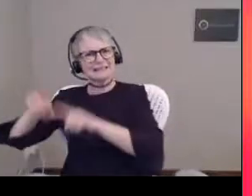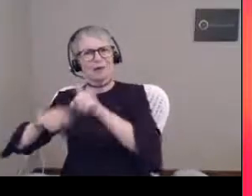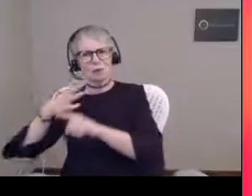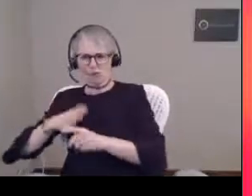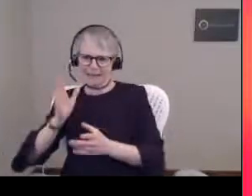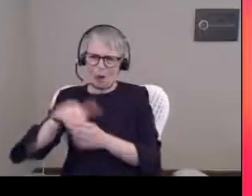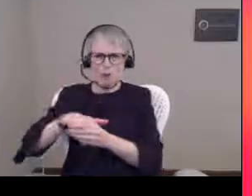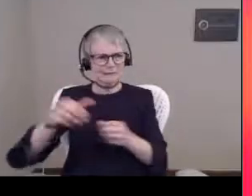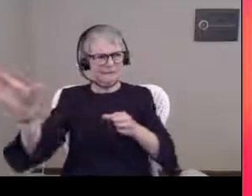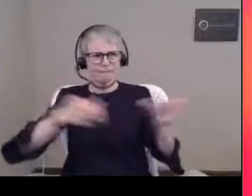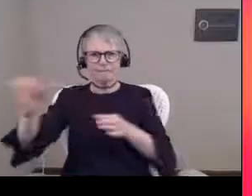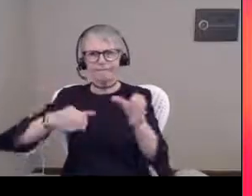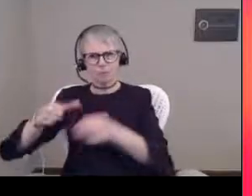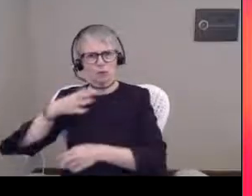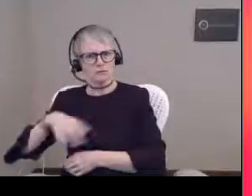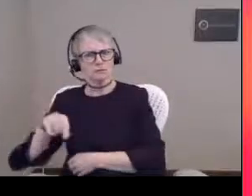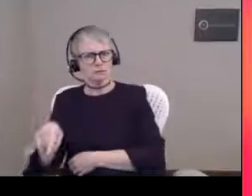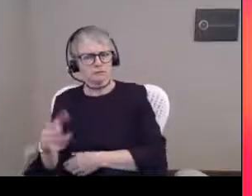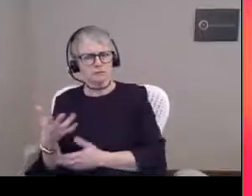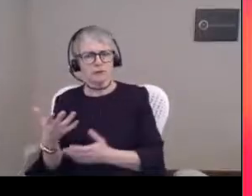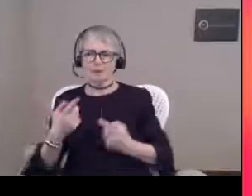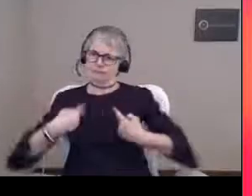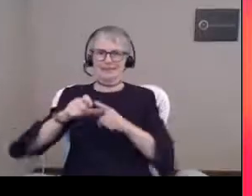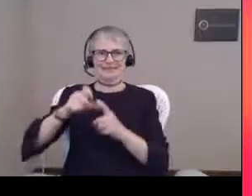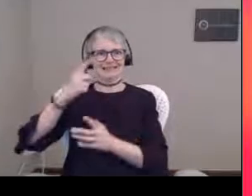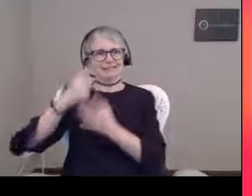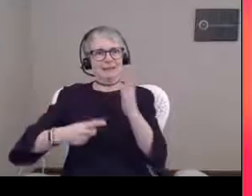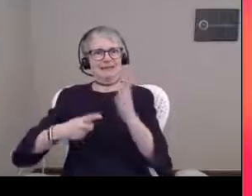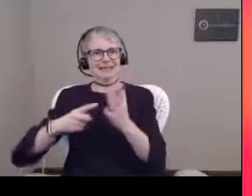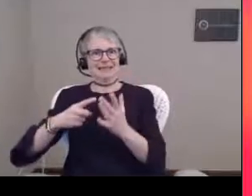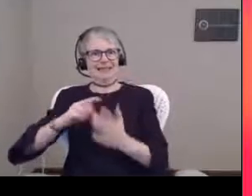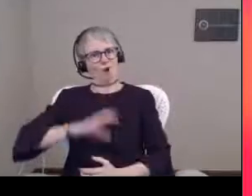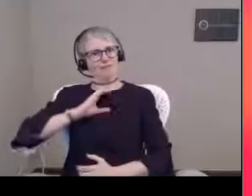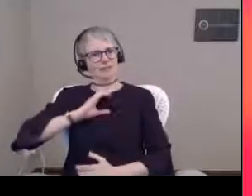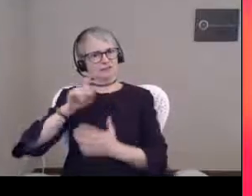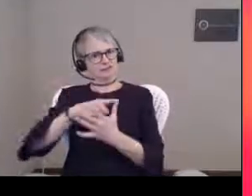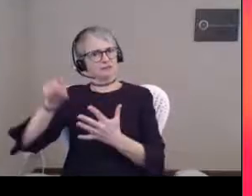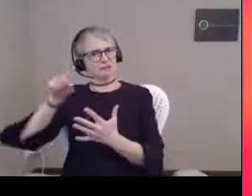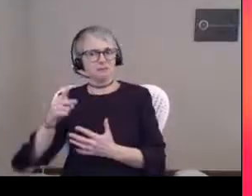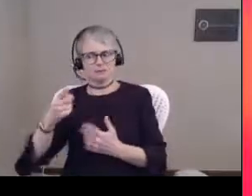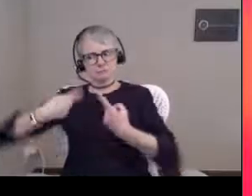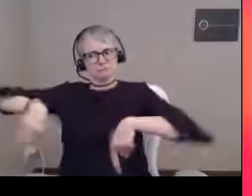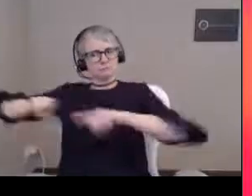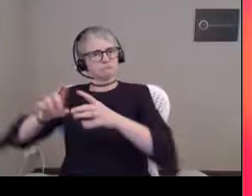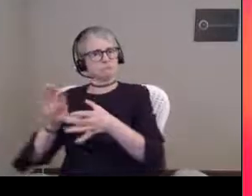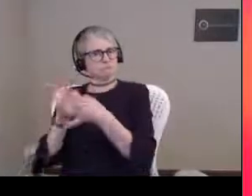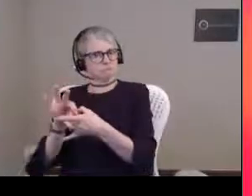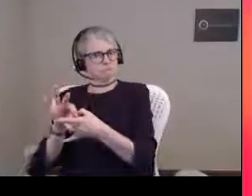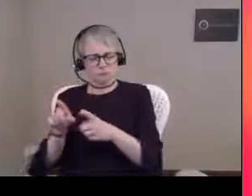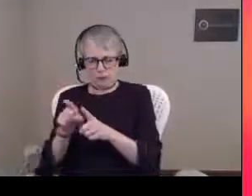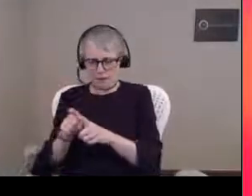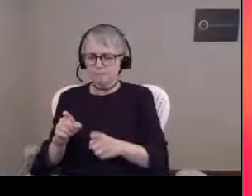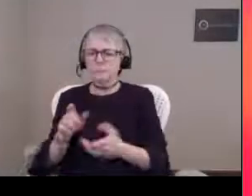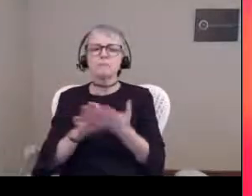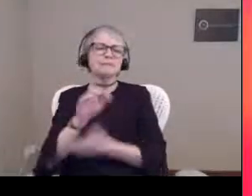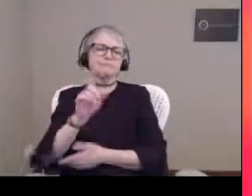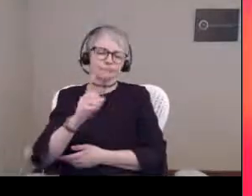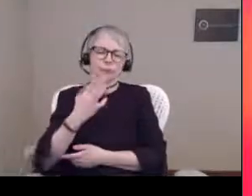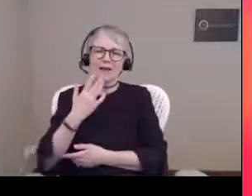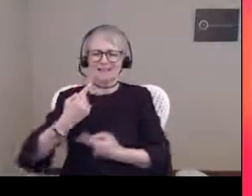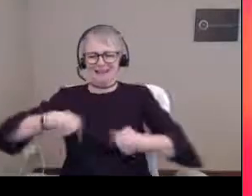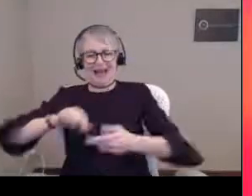choice. And we are a disability-confident leader now. So what that means is that when we are advertising roles,